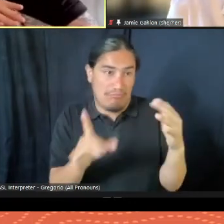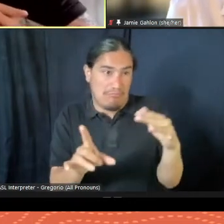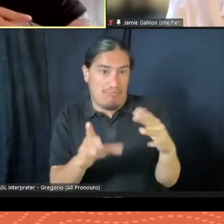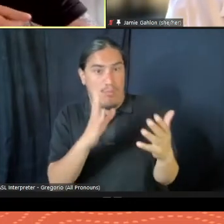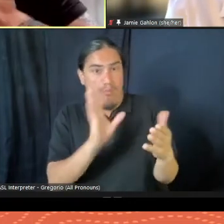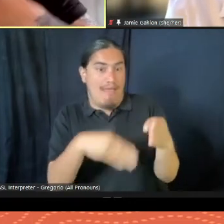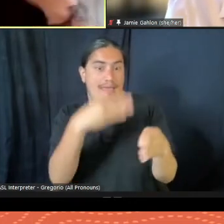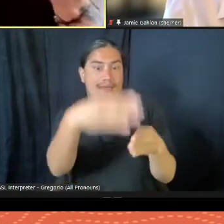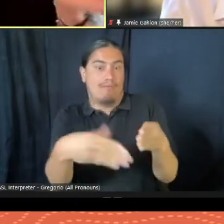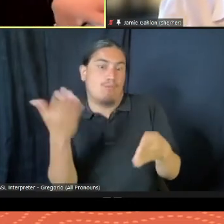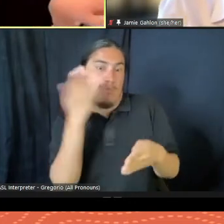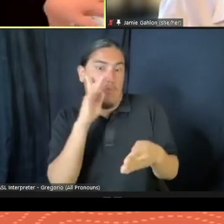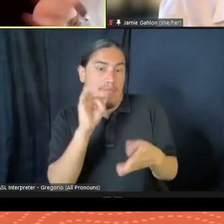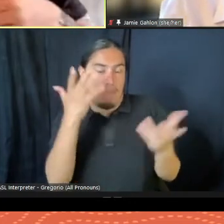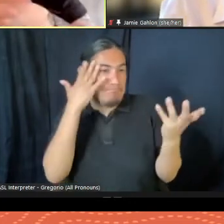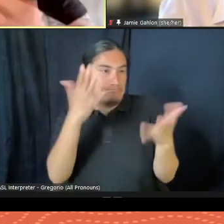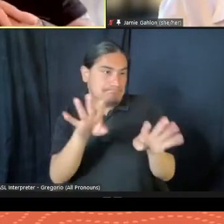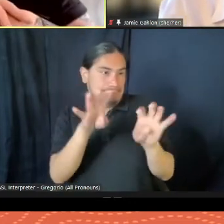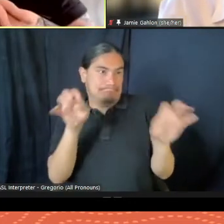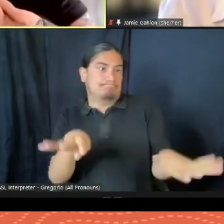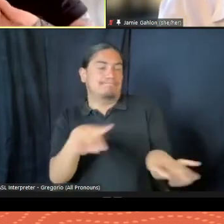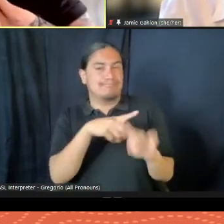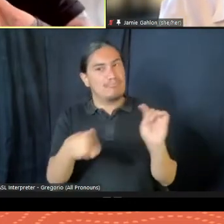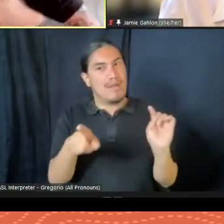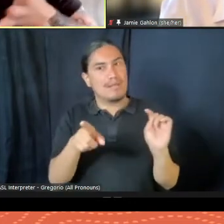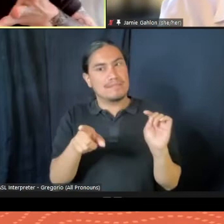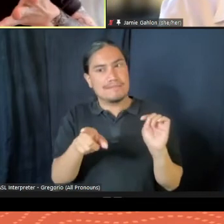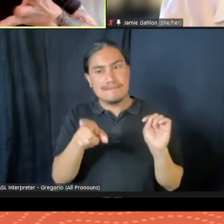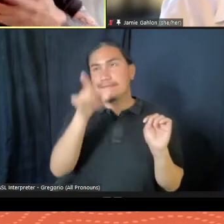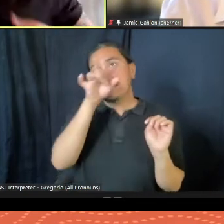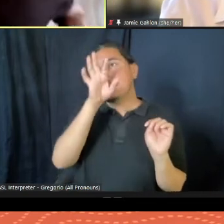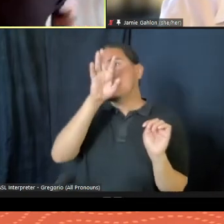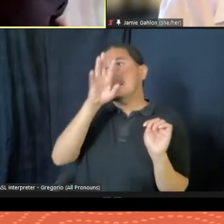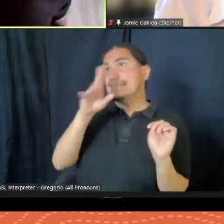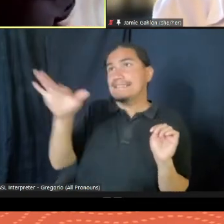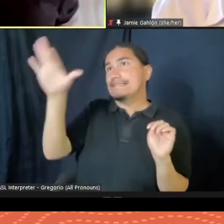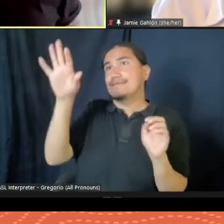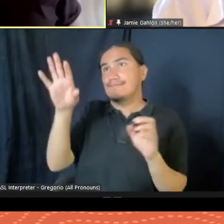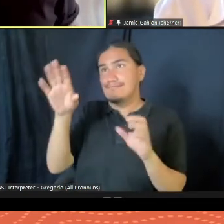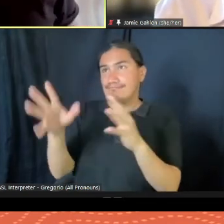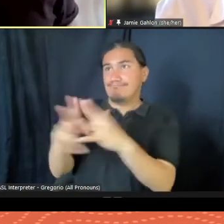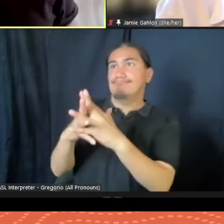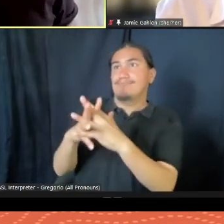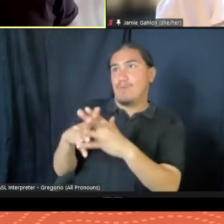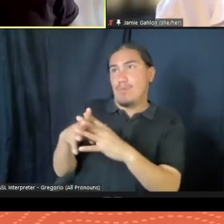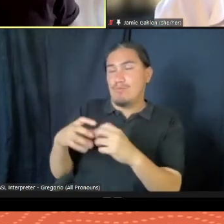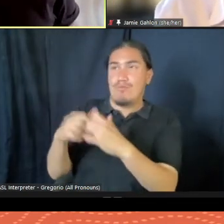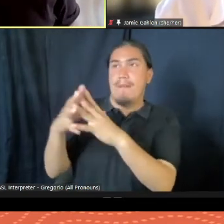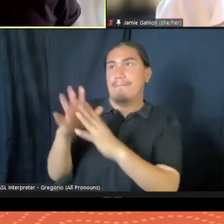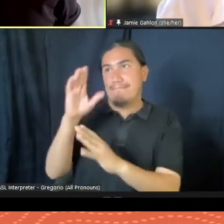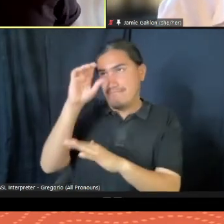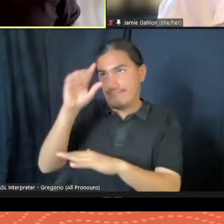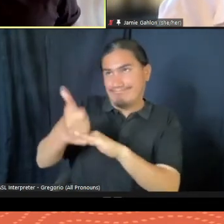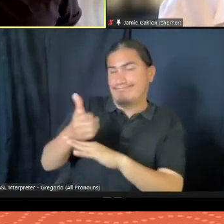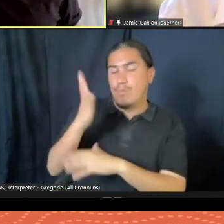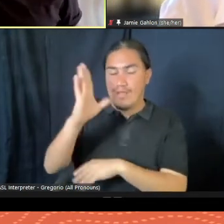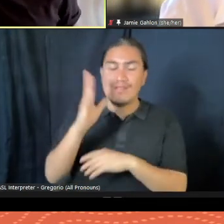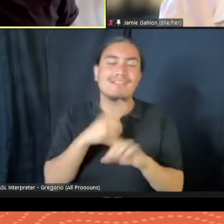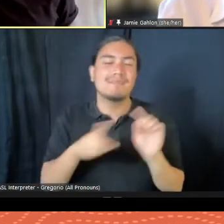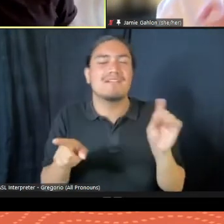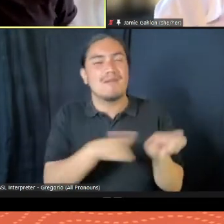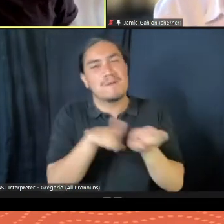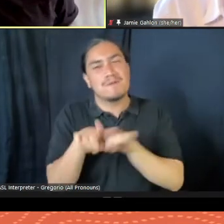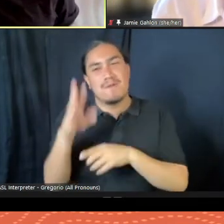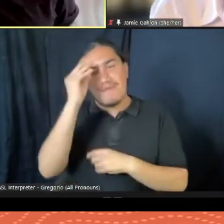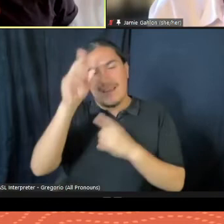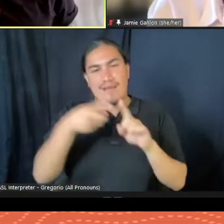know, speaking it to the world. And the other thing is, when I think about this idea of stepping into